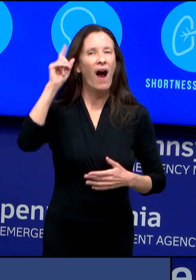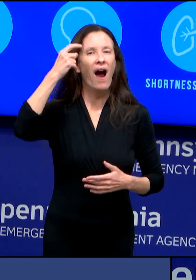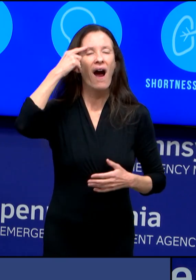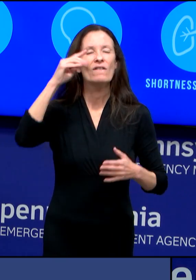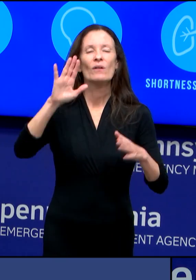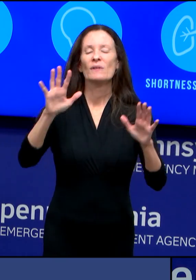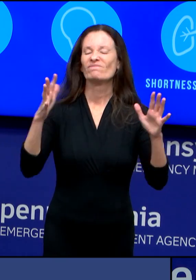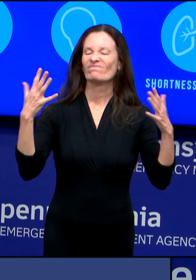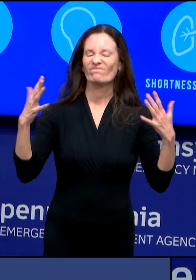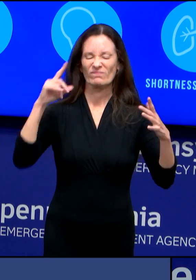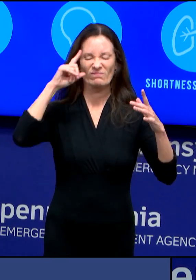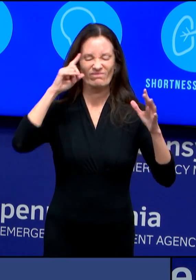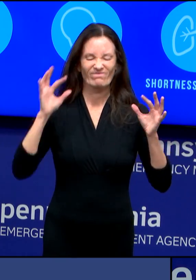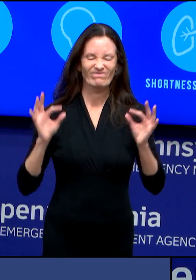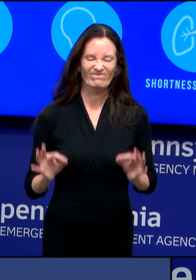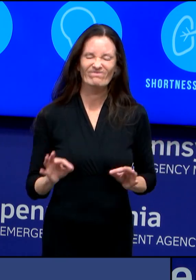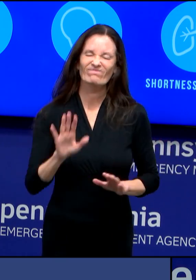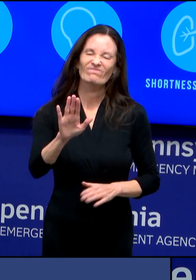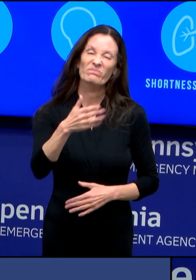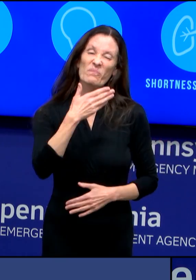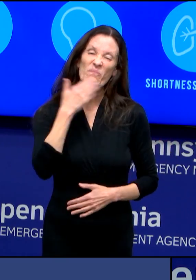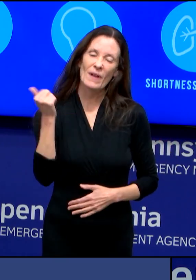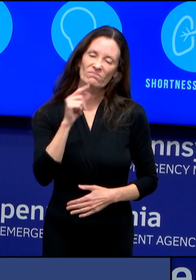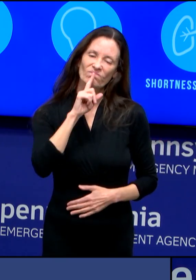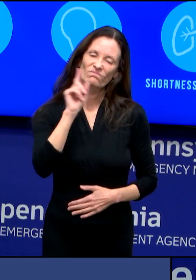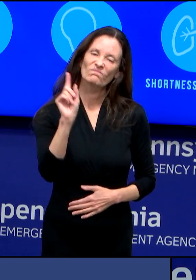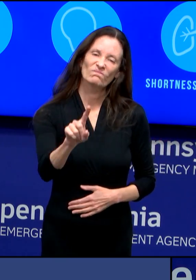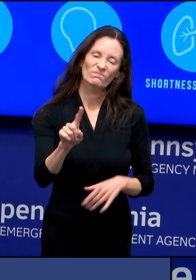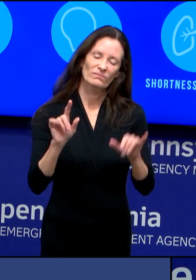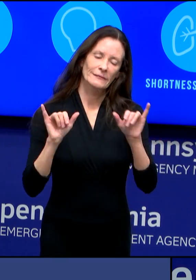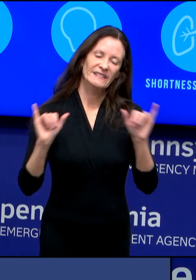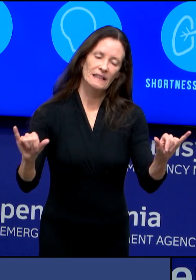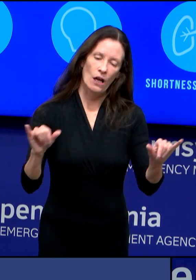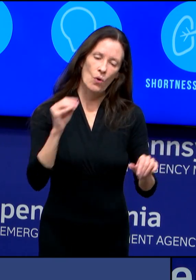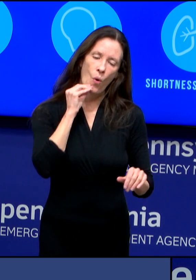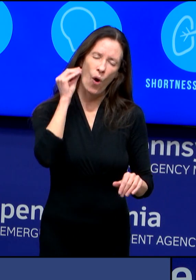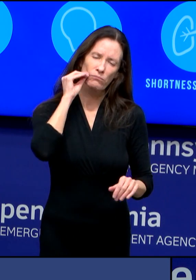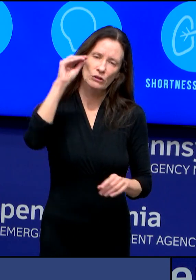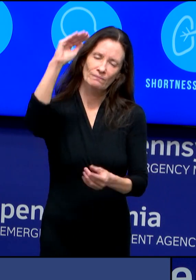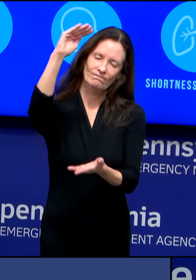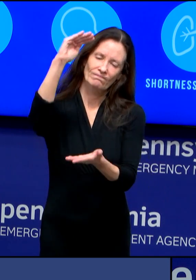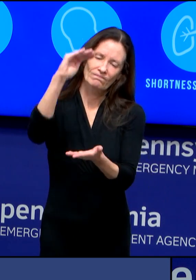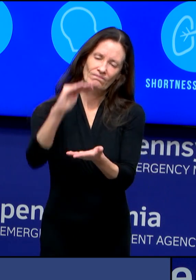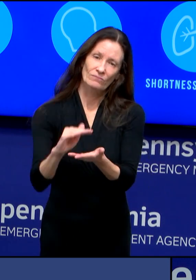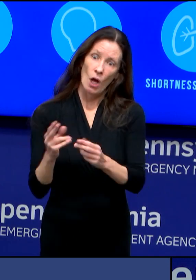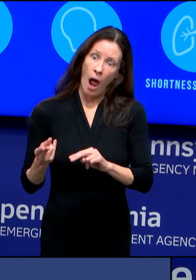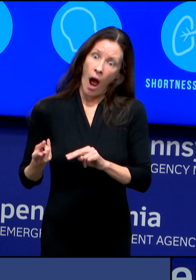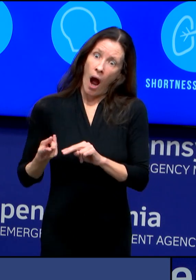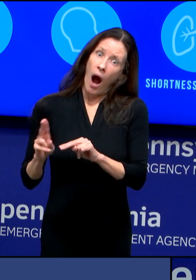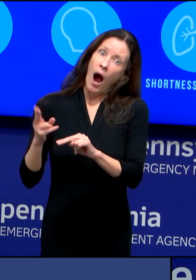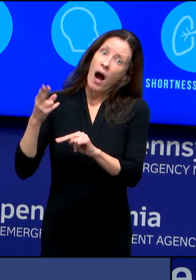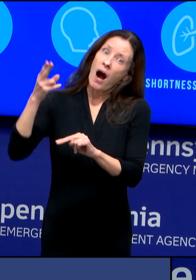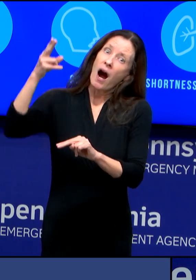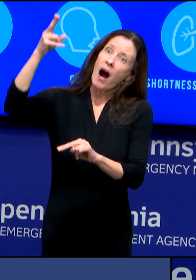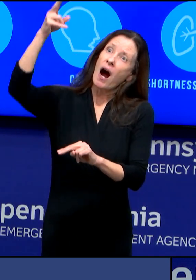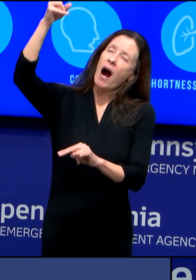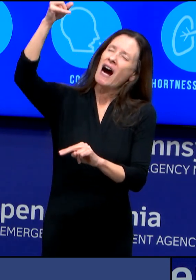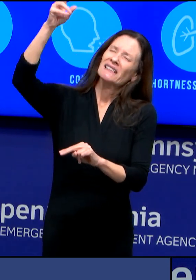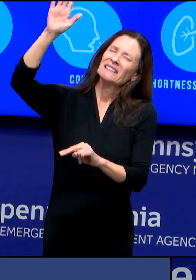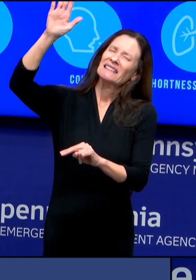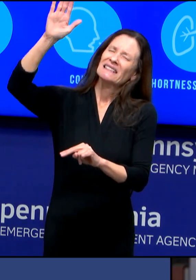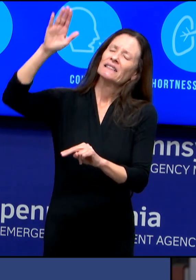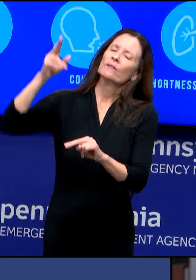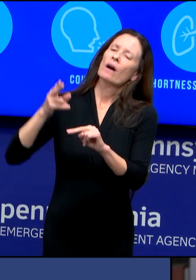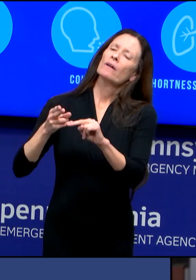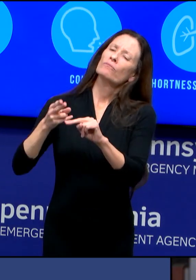and prevention strategies to try to eventually trail off and bend the curve of those new